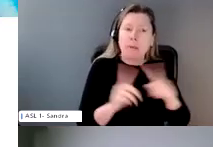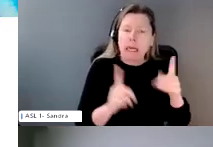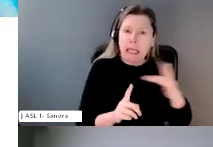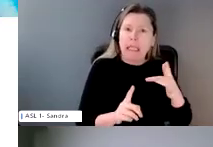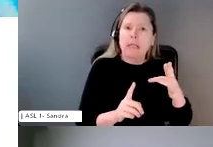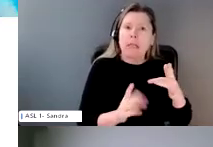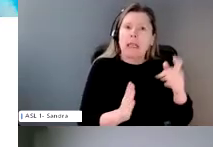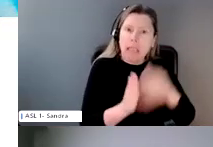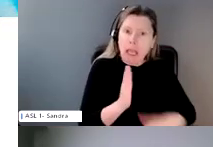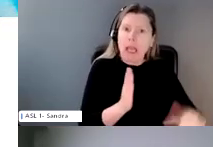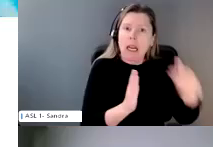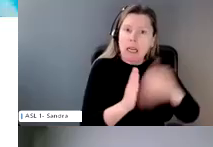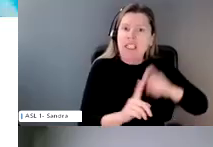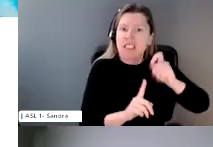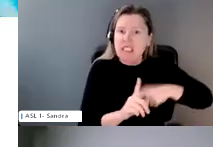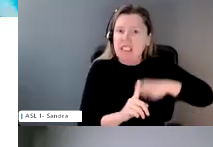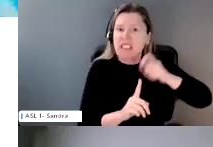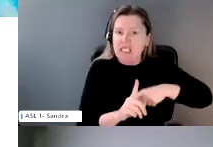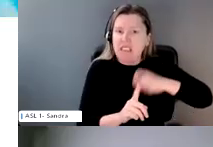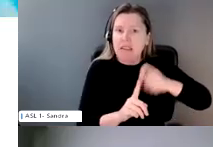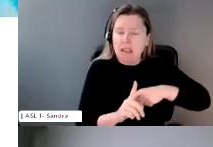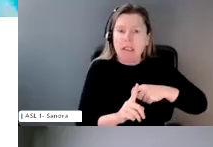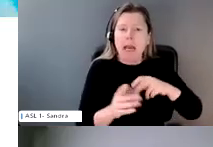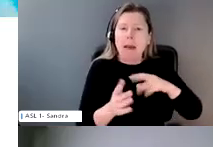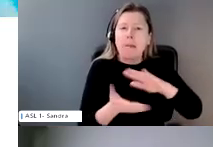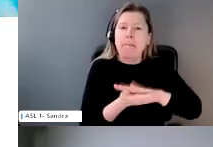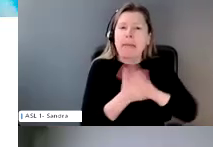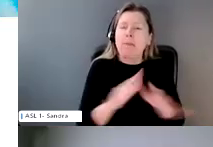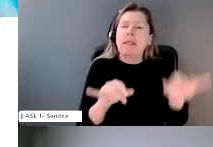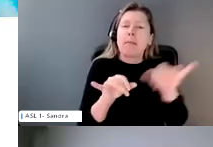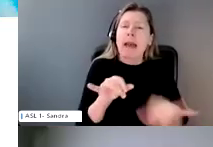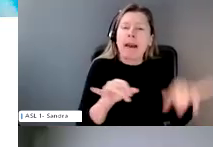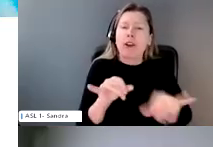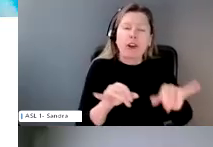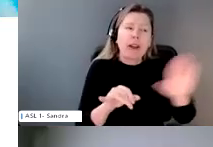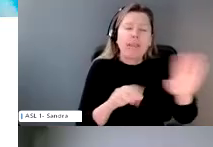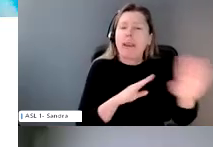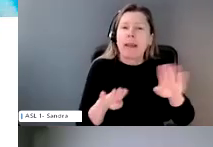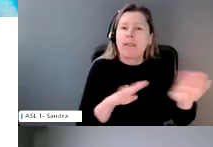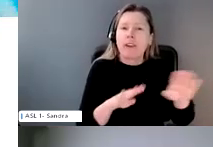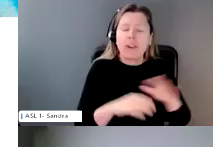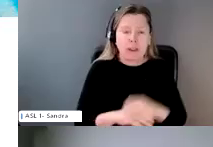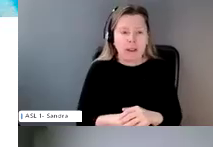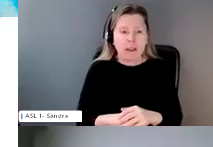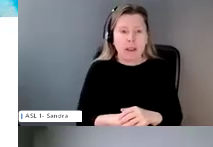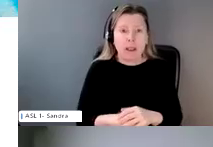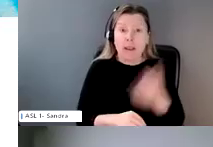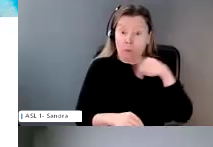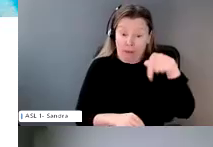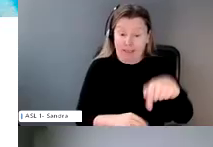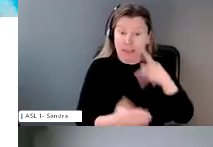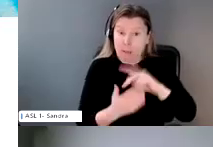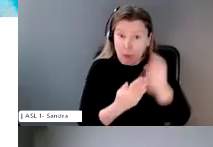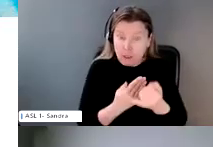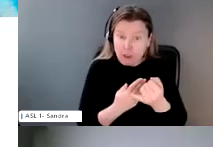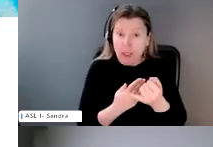again. It can become a pattern of behavior. And for this project, what